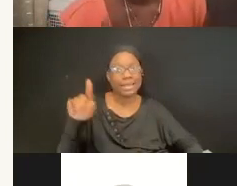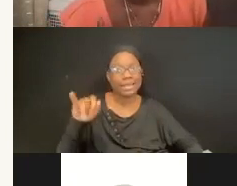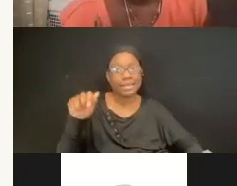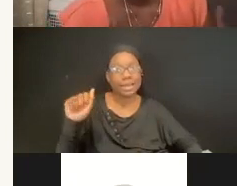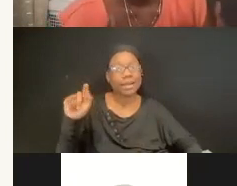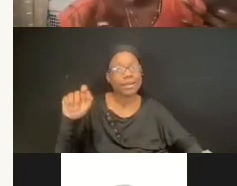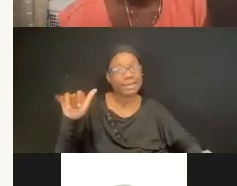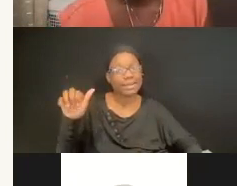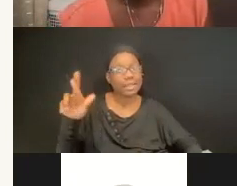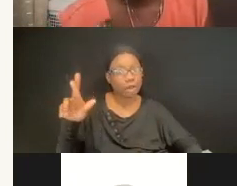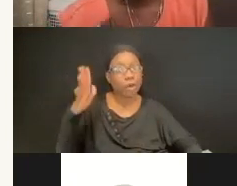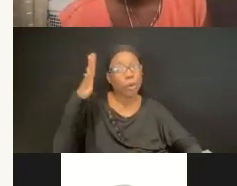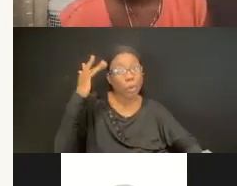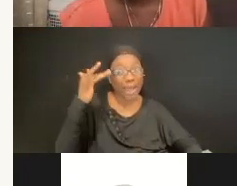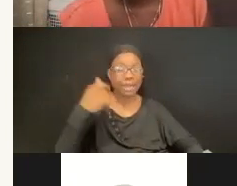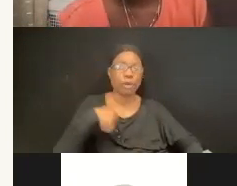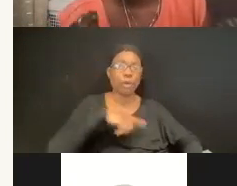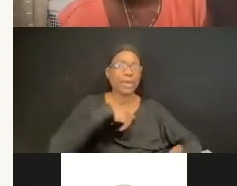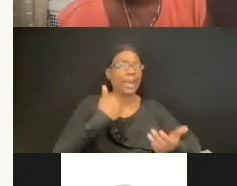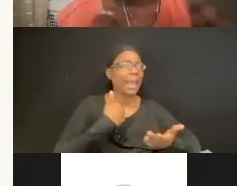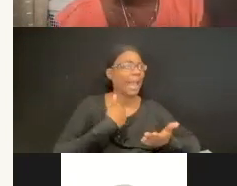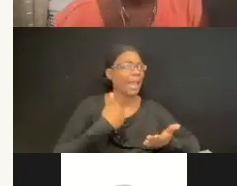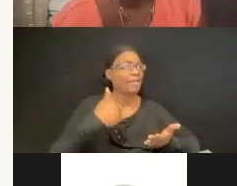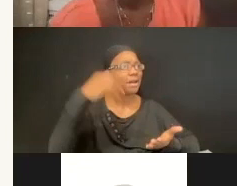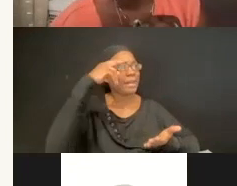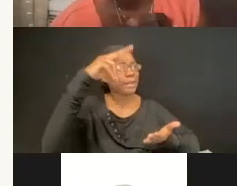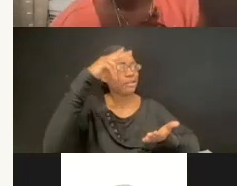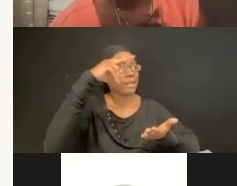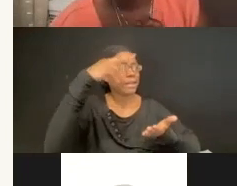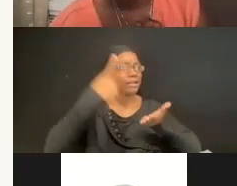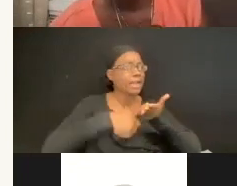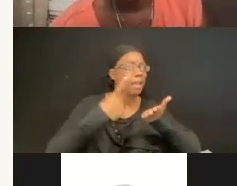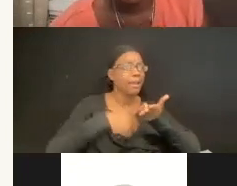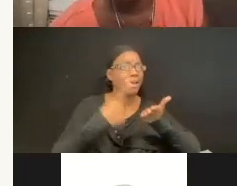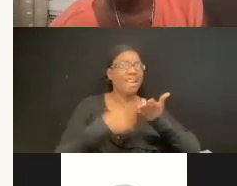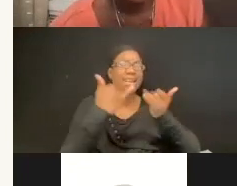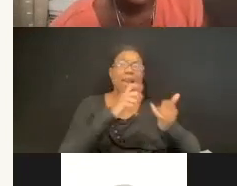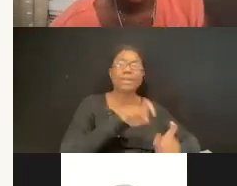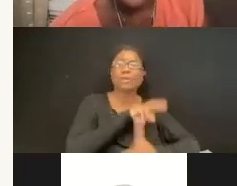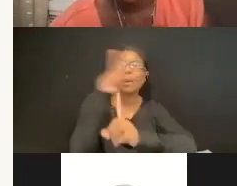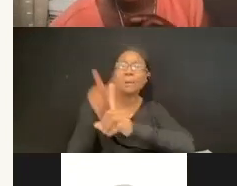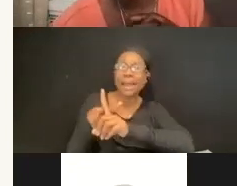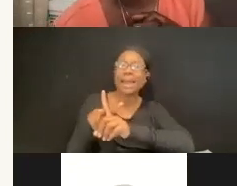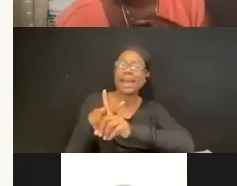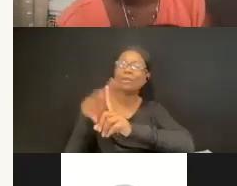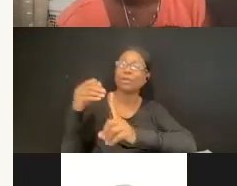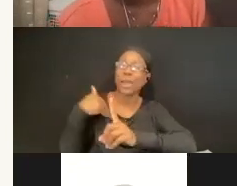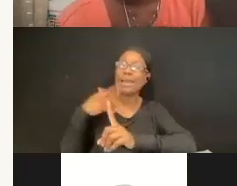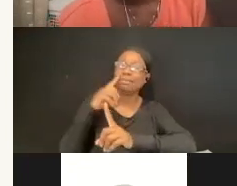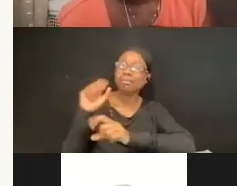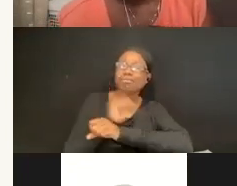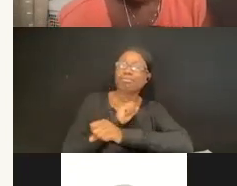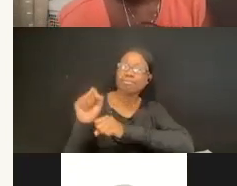like material step for our community or connection for our community about the impacts of House Bill